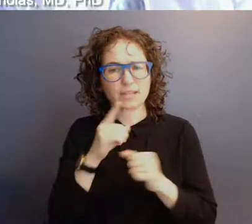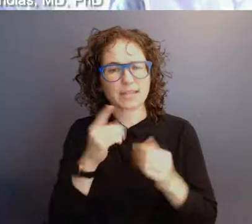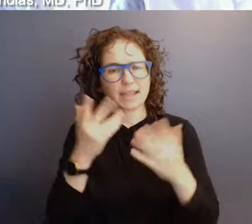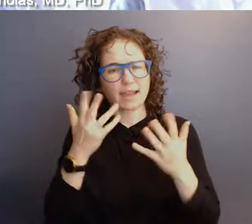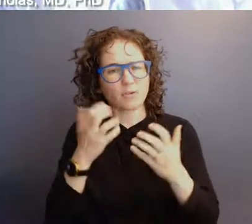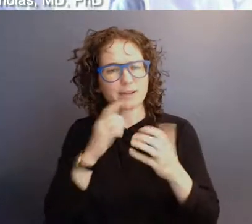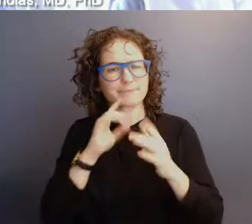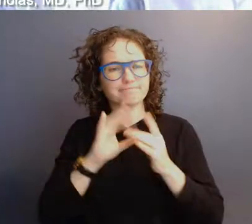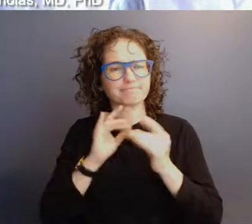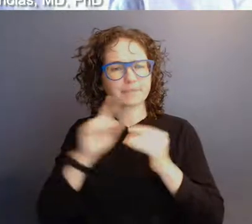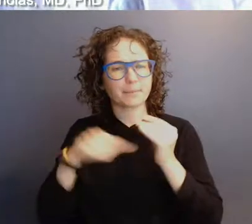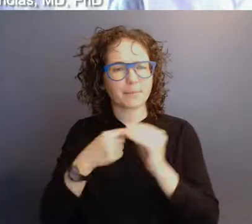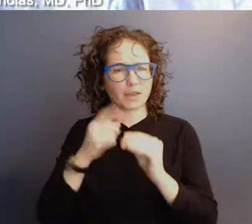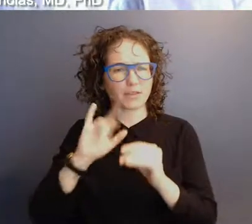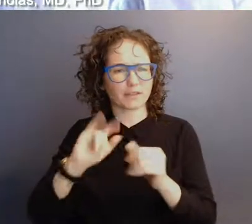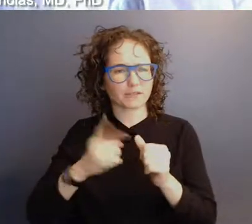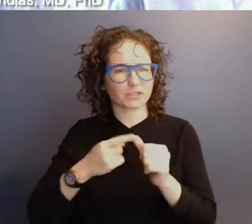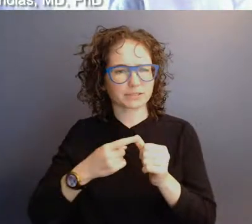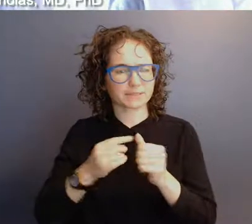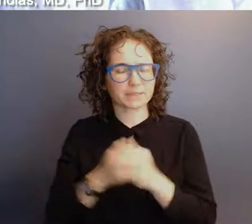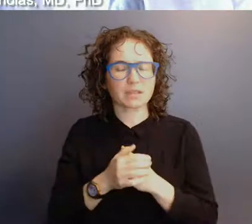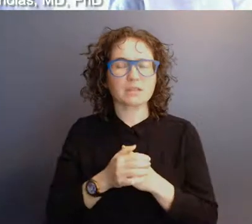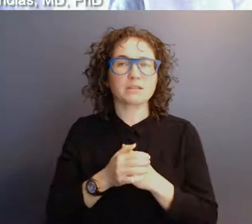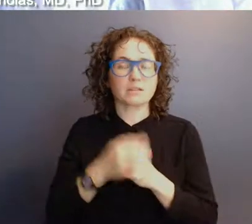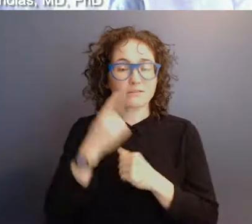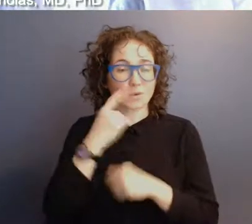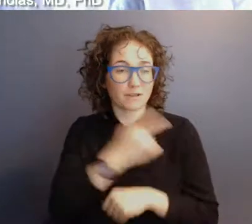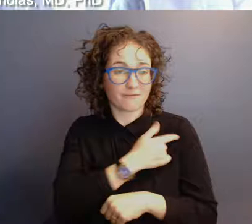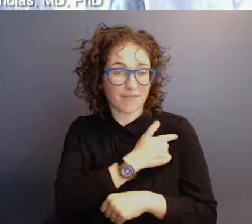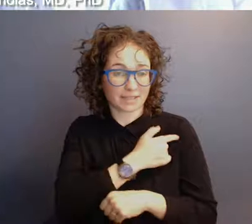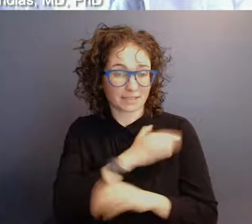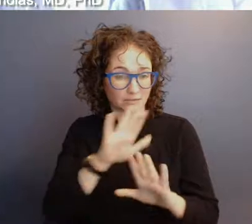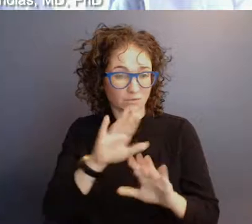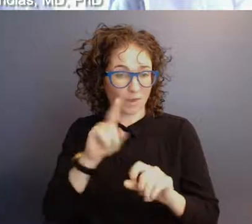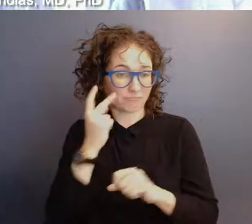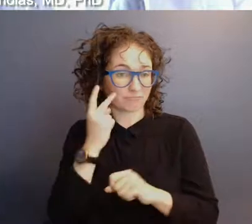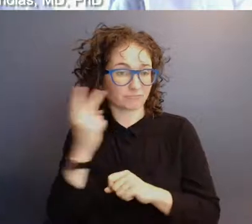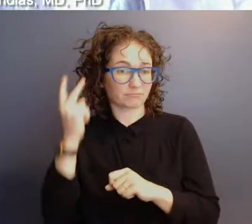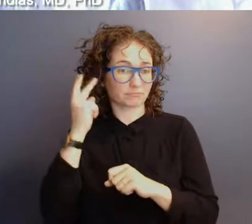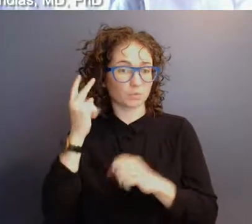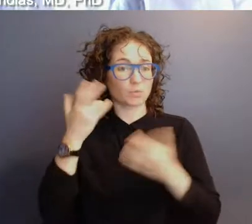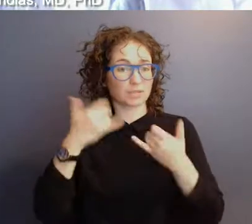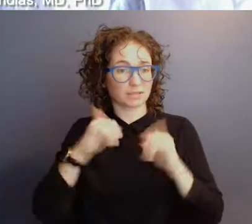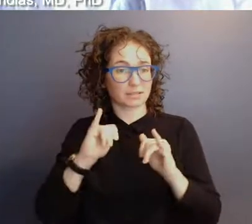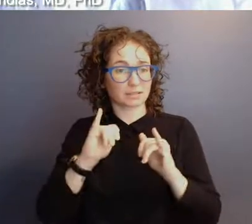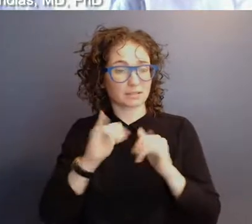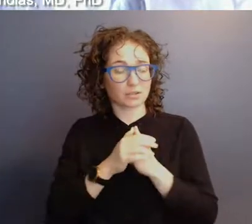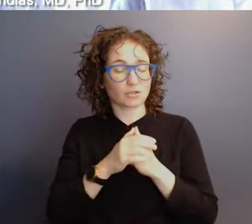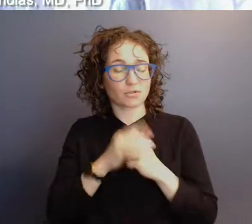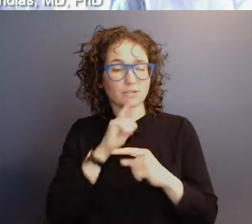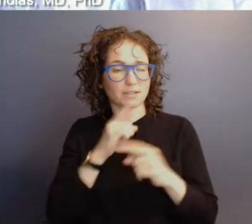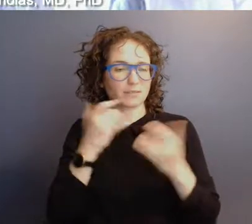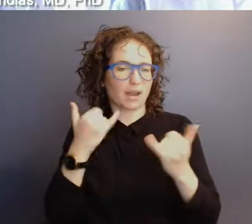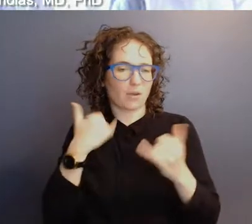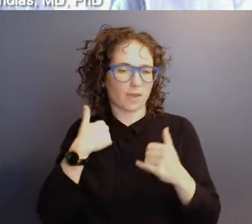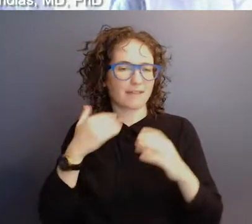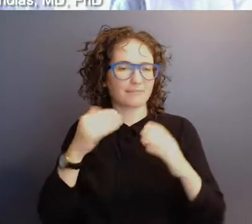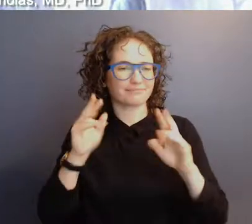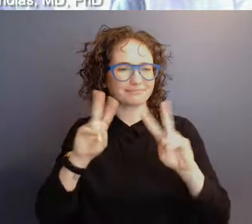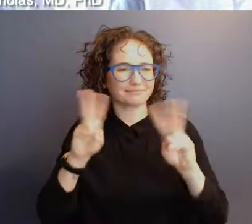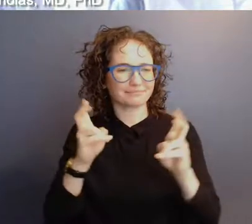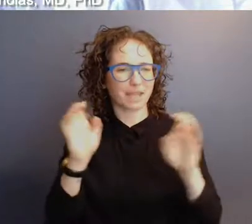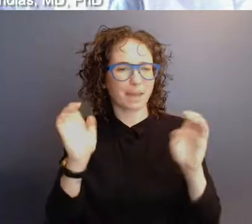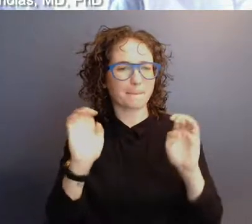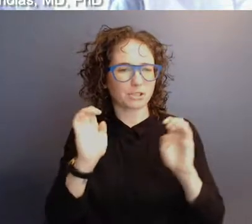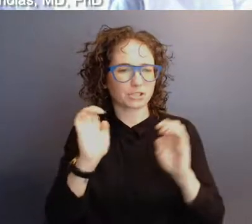out with. In terms of the vaccines, remember, we still do have them available under what we call an emergency use authorization,